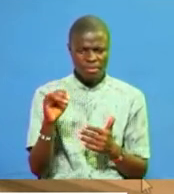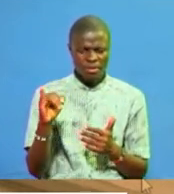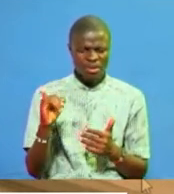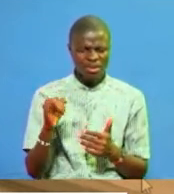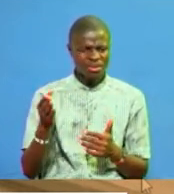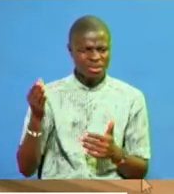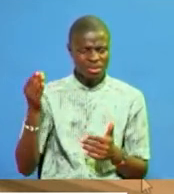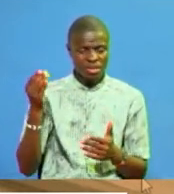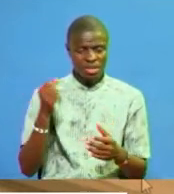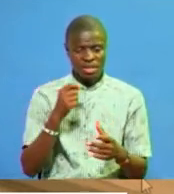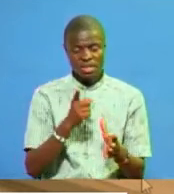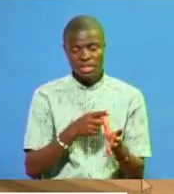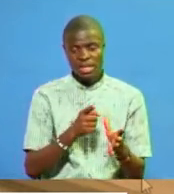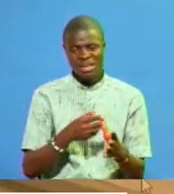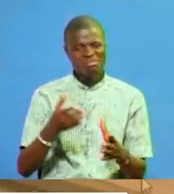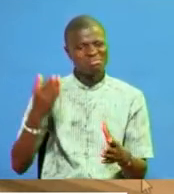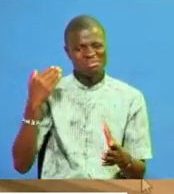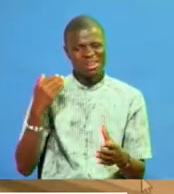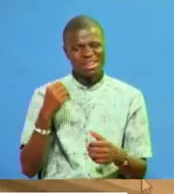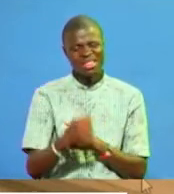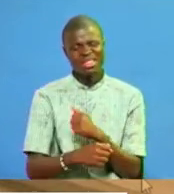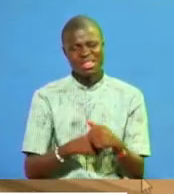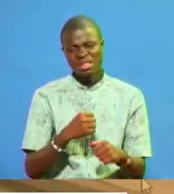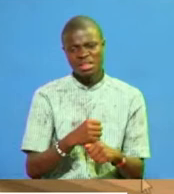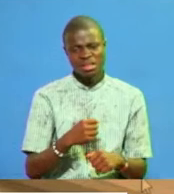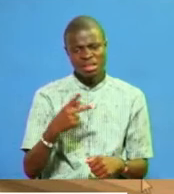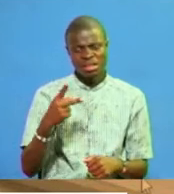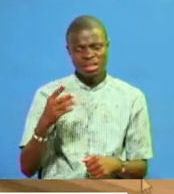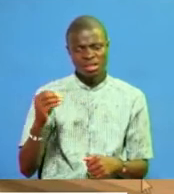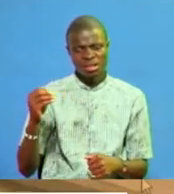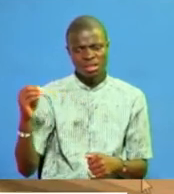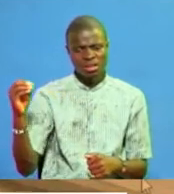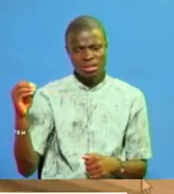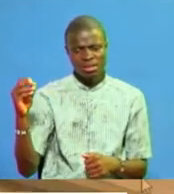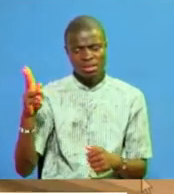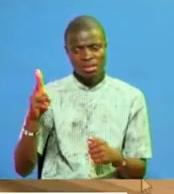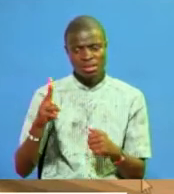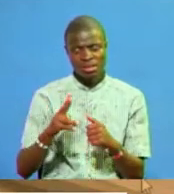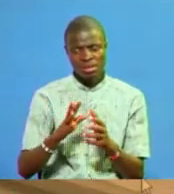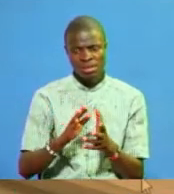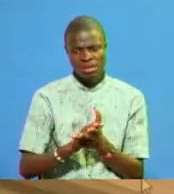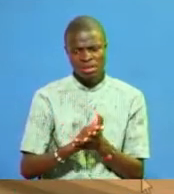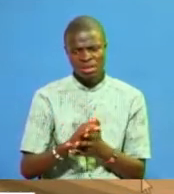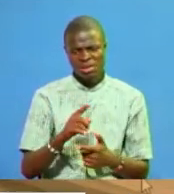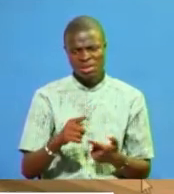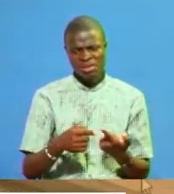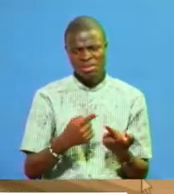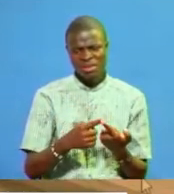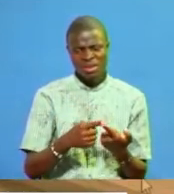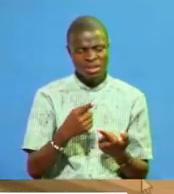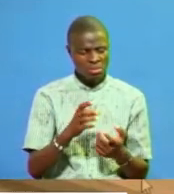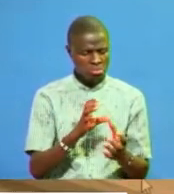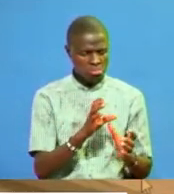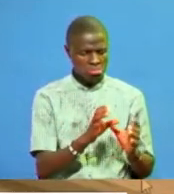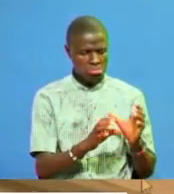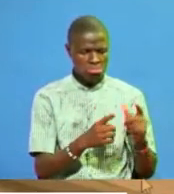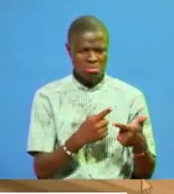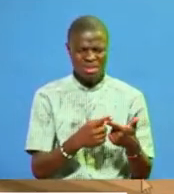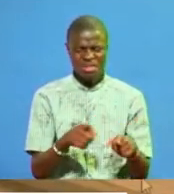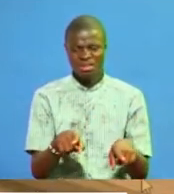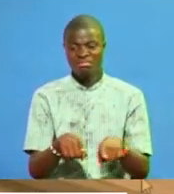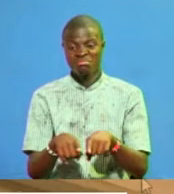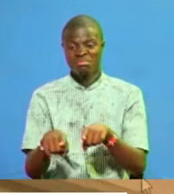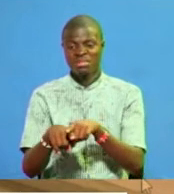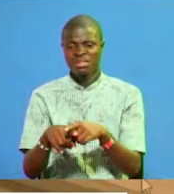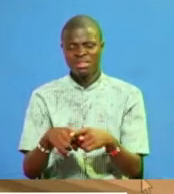in 2009, the 14th year, we are having Bitcoin. When you compare the same with fiat currencies such as the US